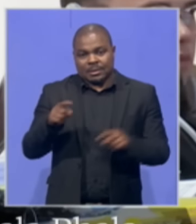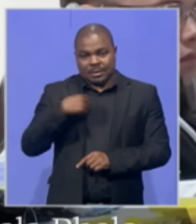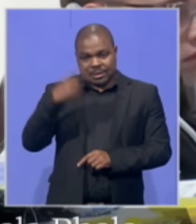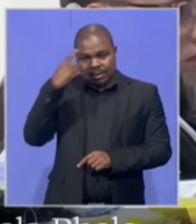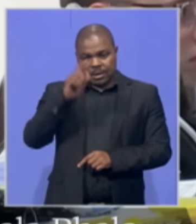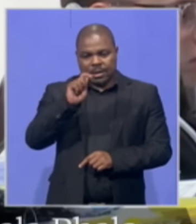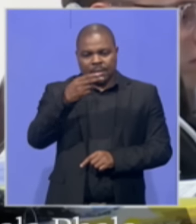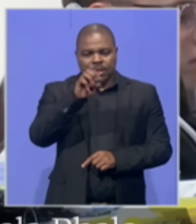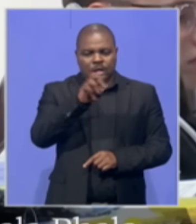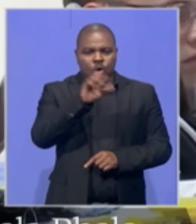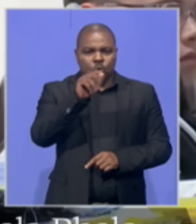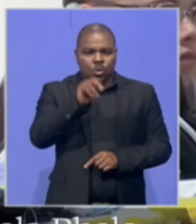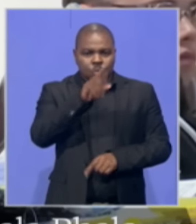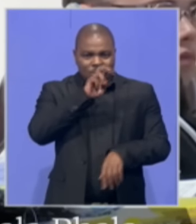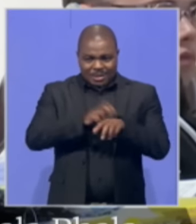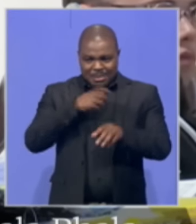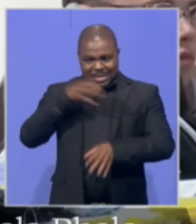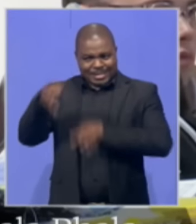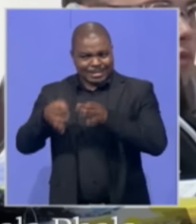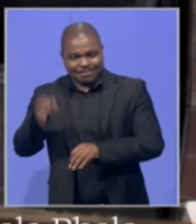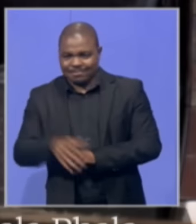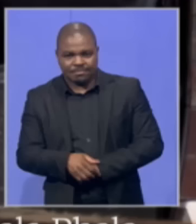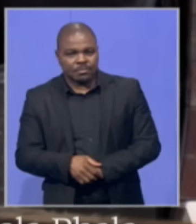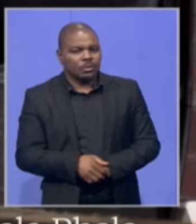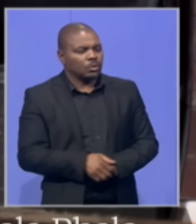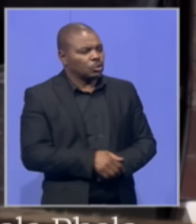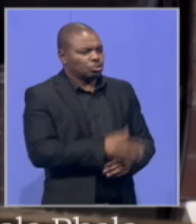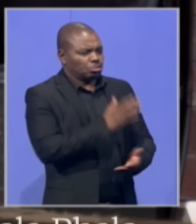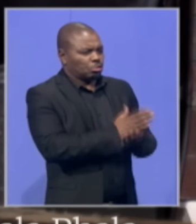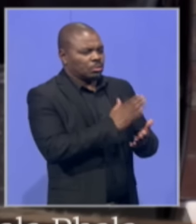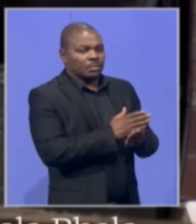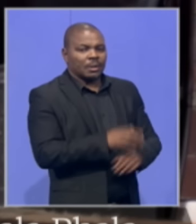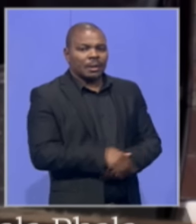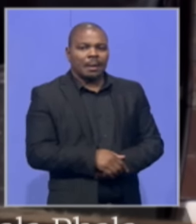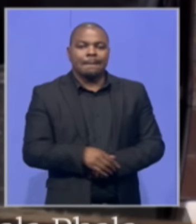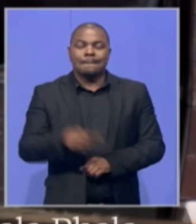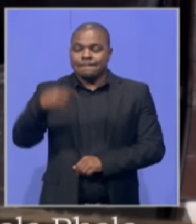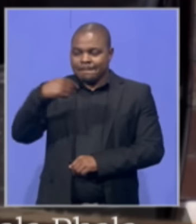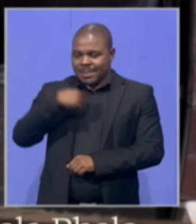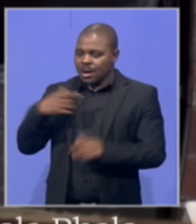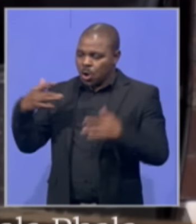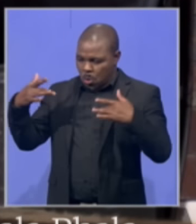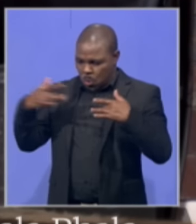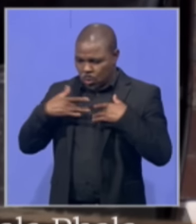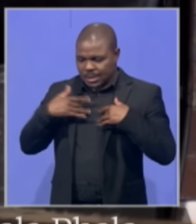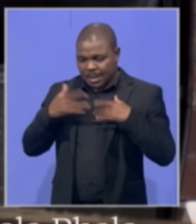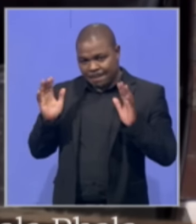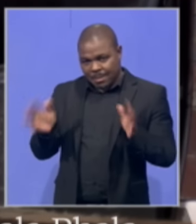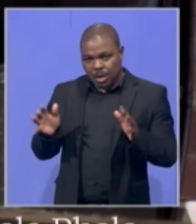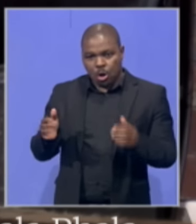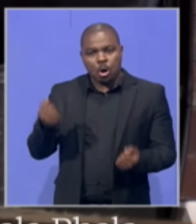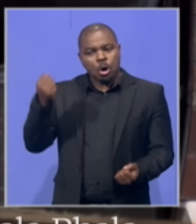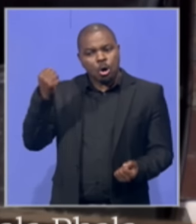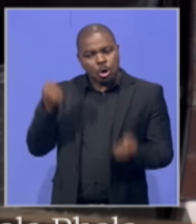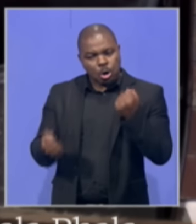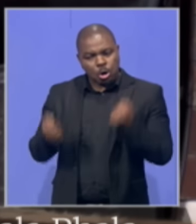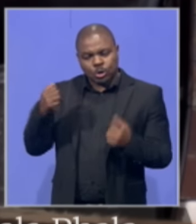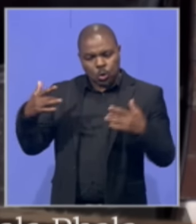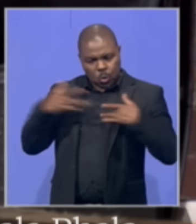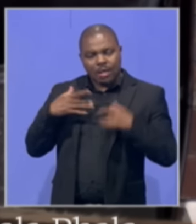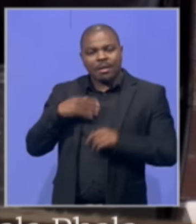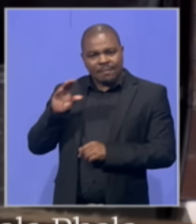is inviting me to now give that explanation. I'm definitely not. Exactly. I'm voicing the concern exactly. that the court has about